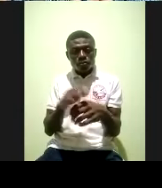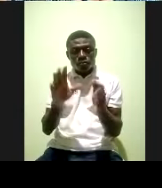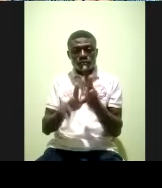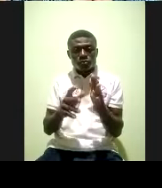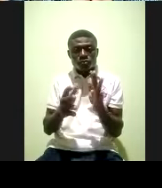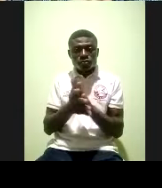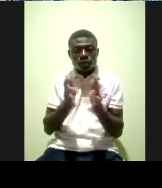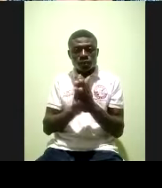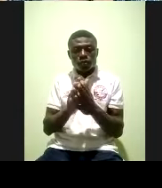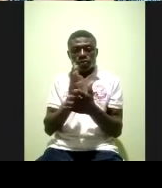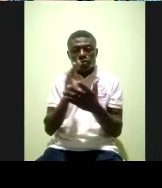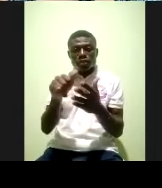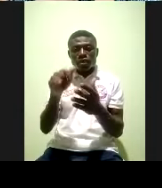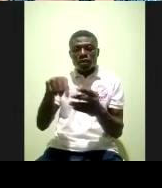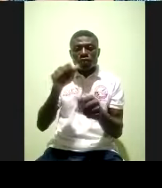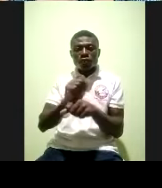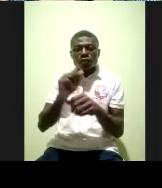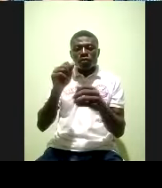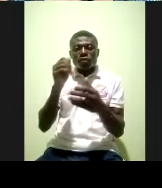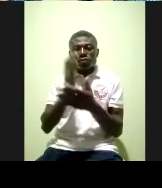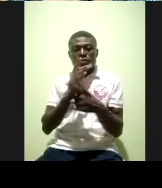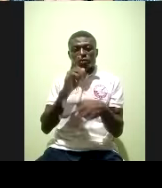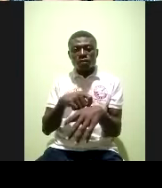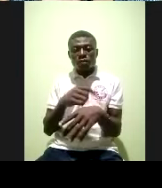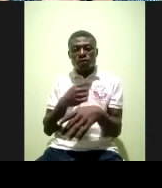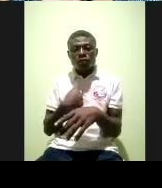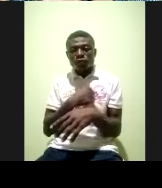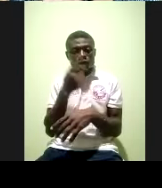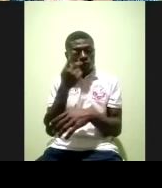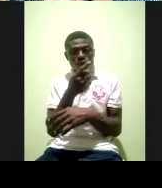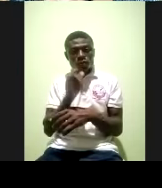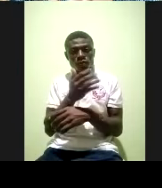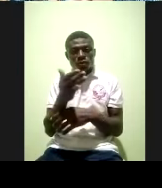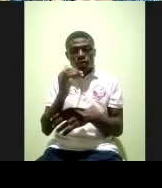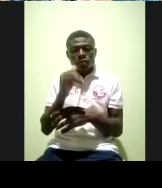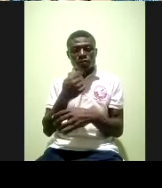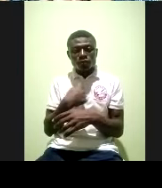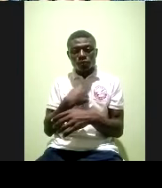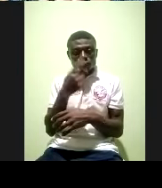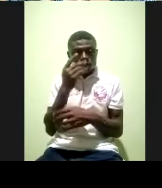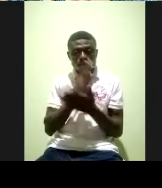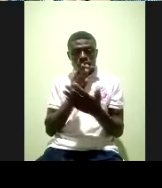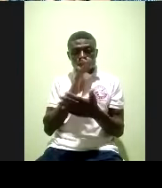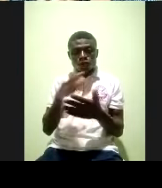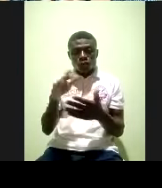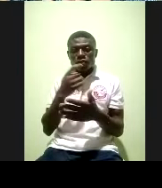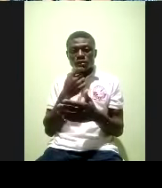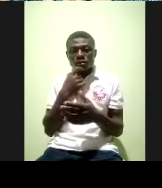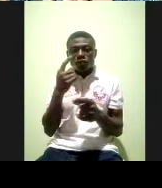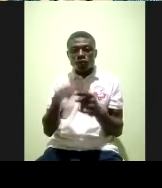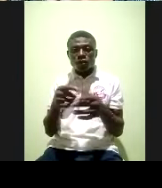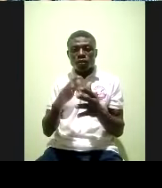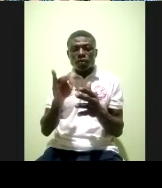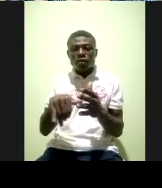a concern. And sometimes we have seen that some kids say the words aloud while